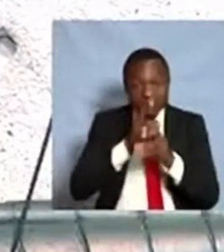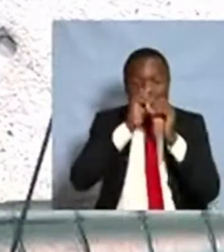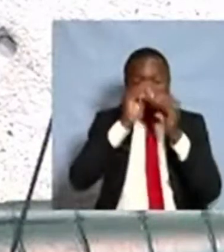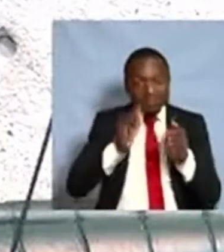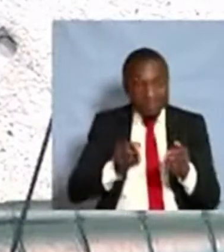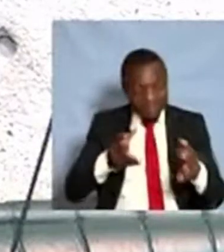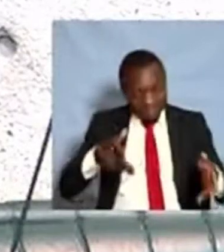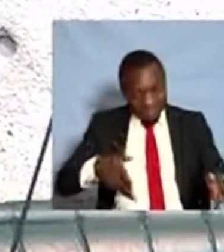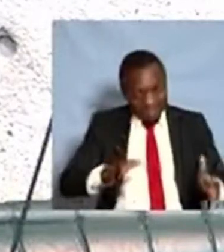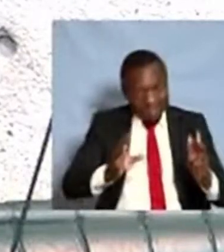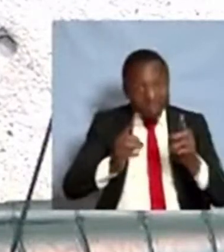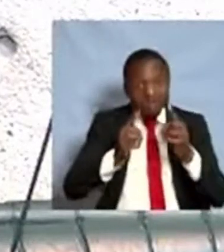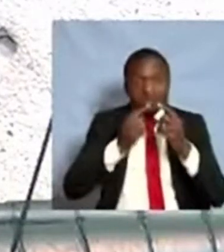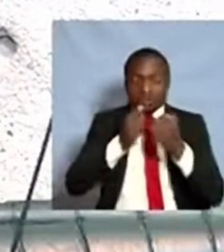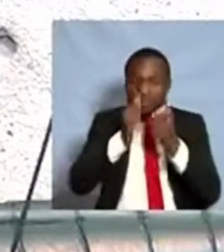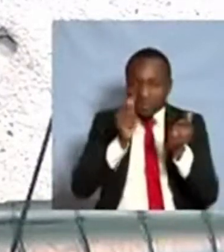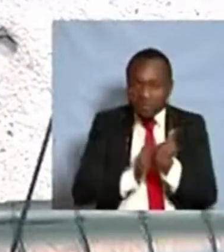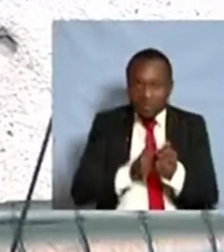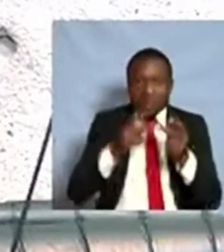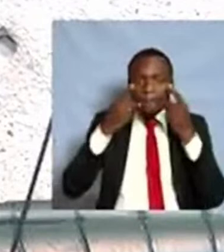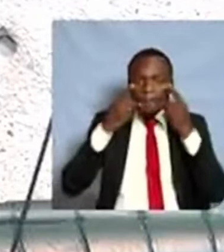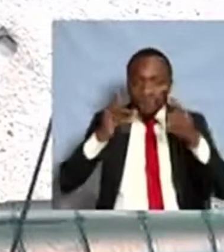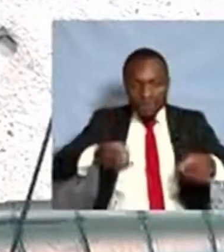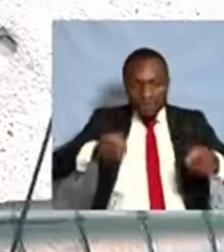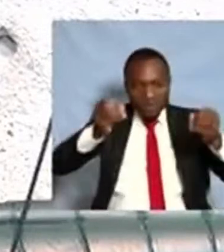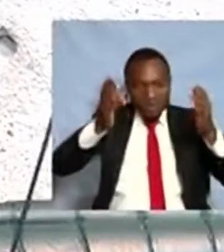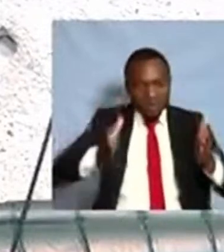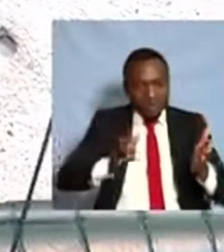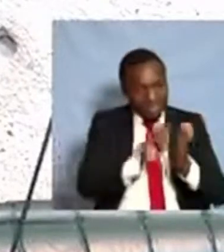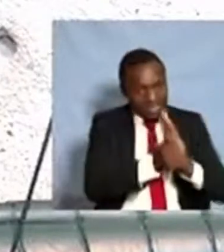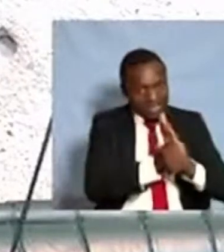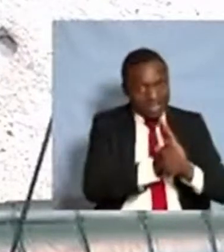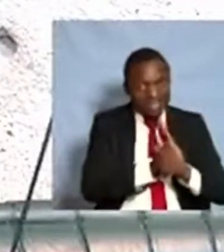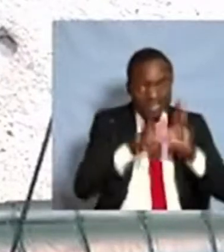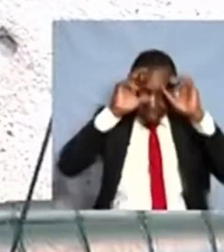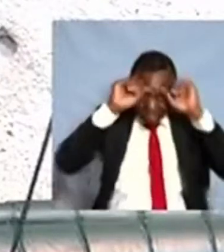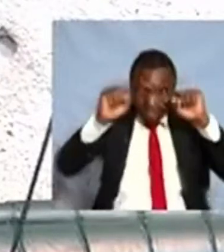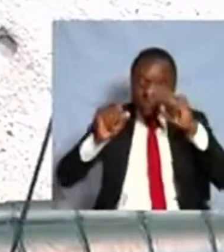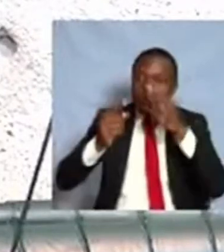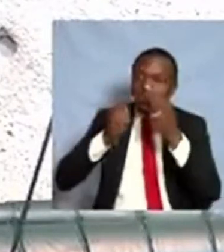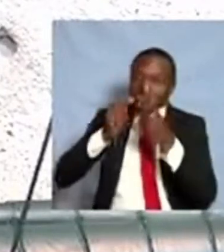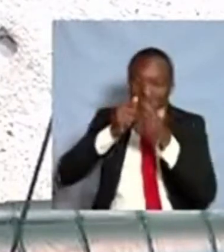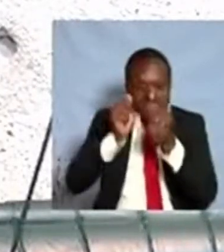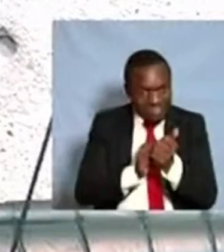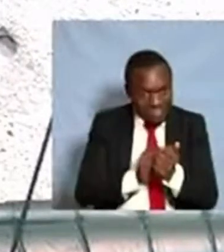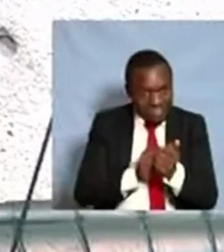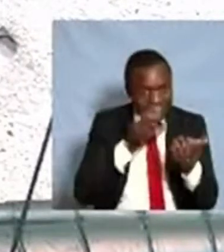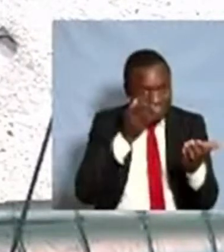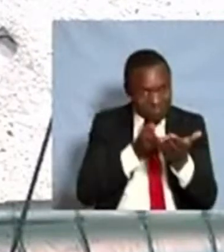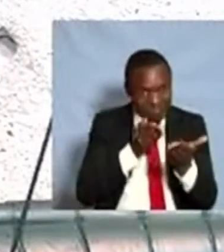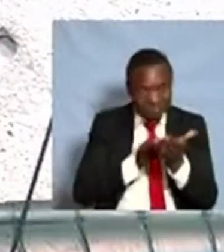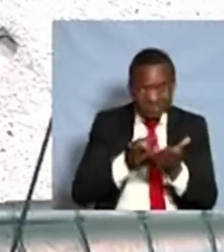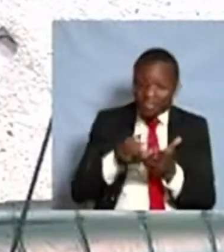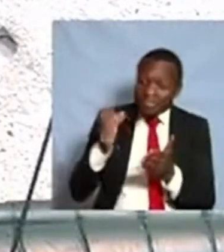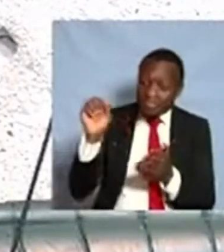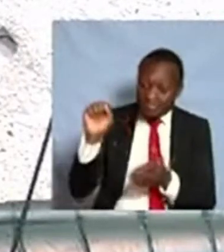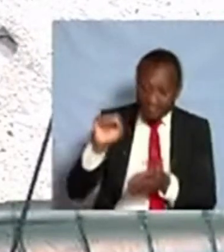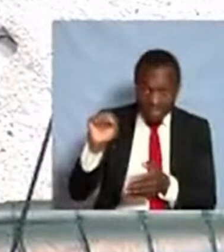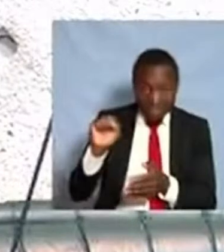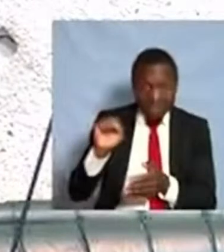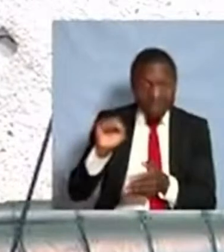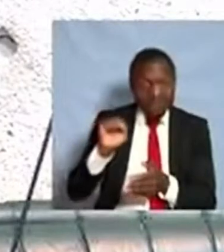look at the issue of the Public Order Act, which the President indicated when he was here. This is an instrument which we all